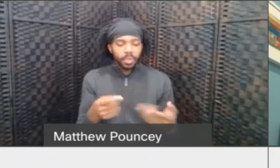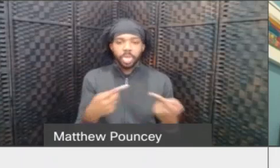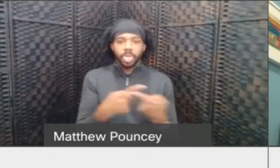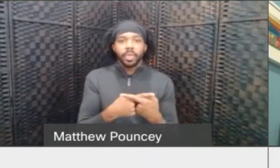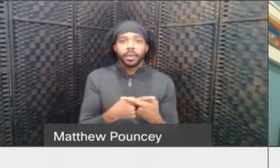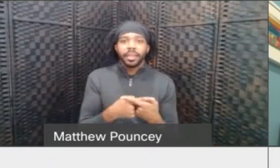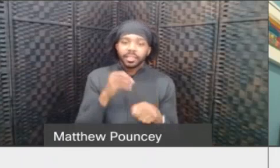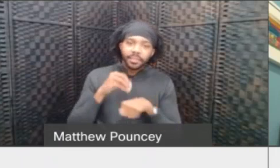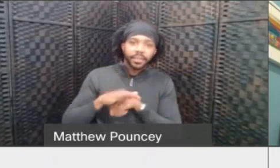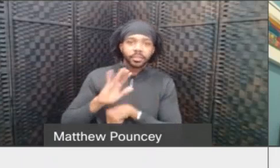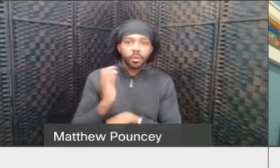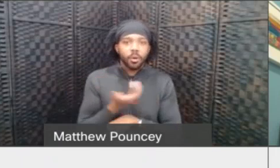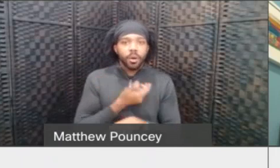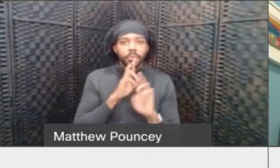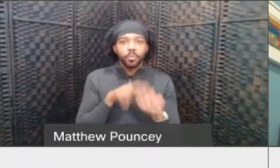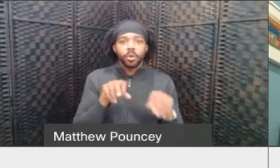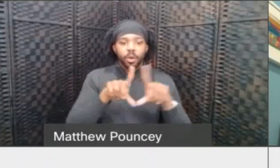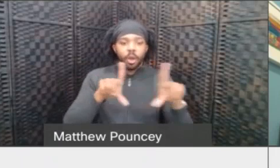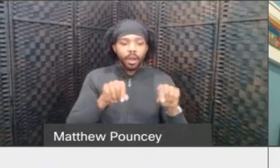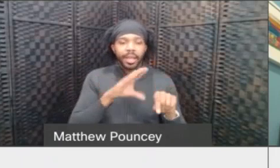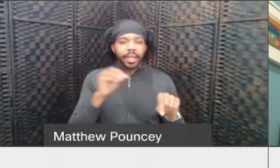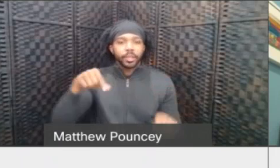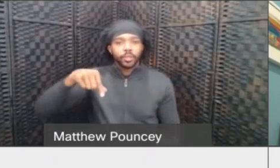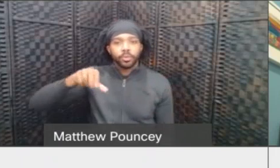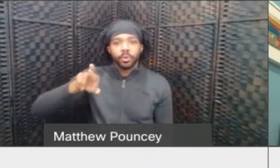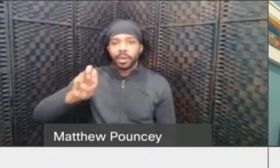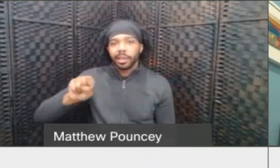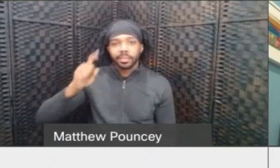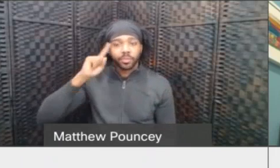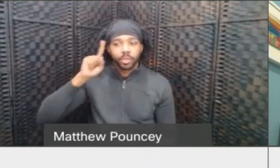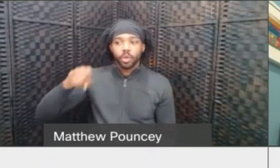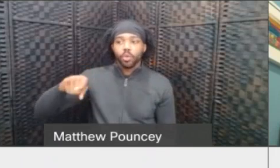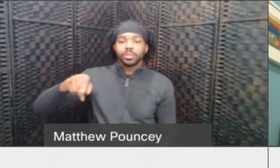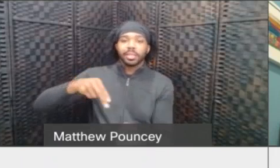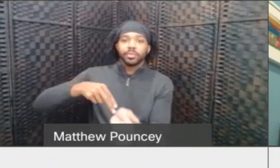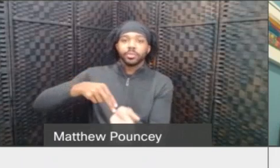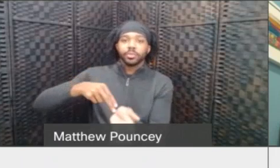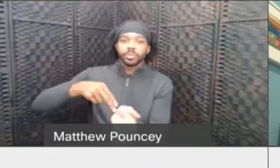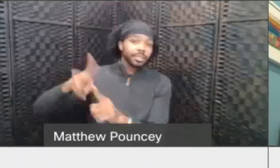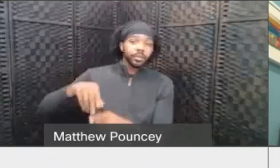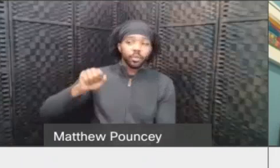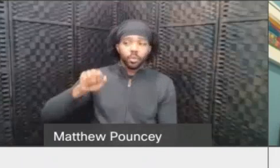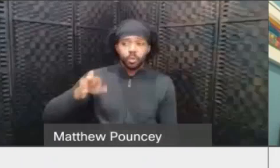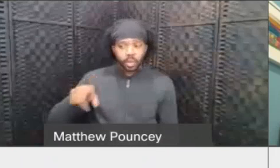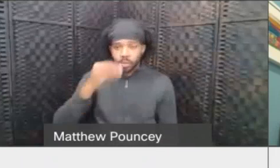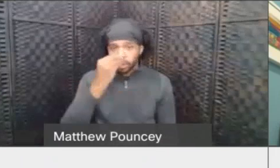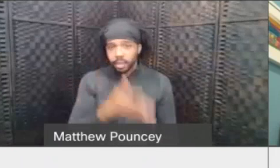affects the report card and the QRS, or assigned nurses don't care.